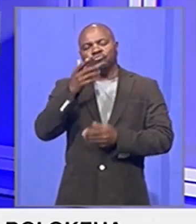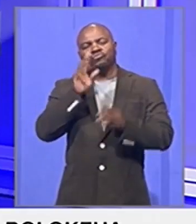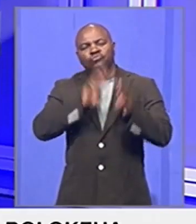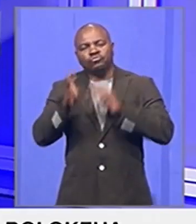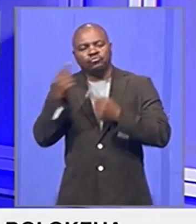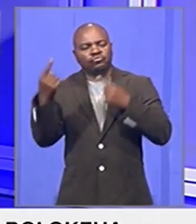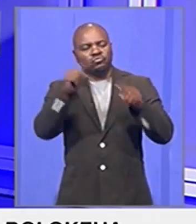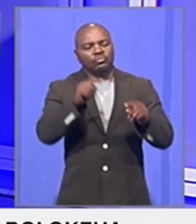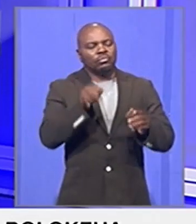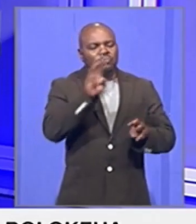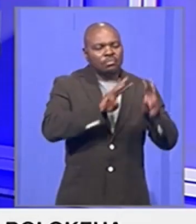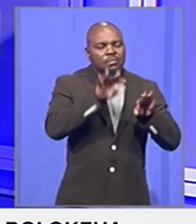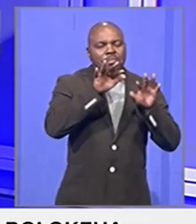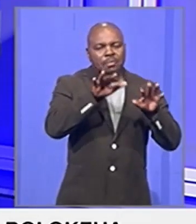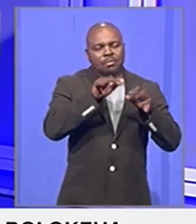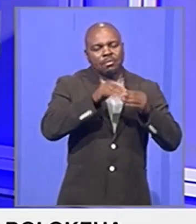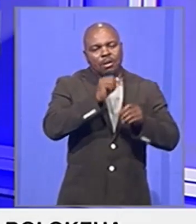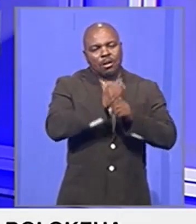sireletsa baahi.